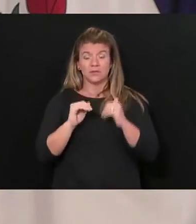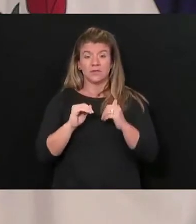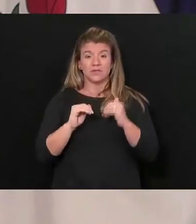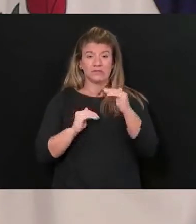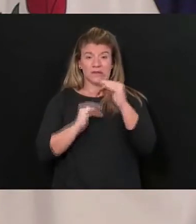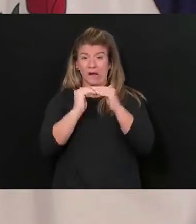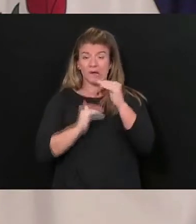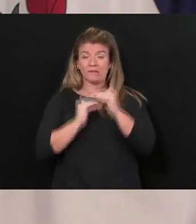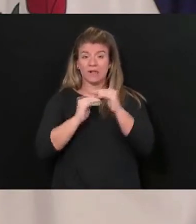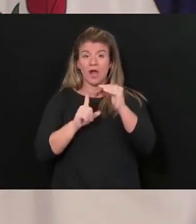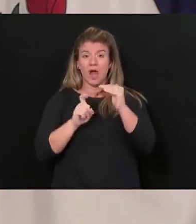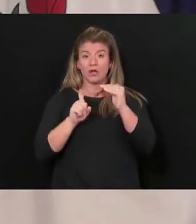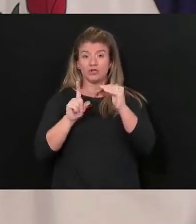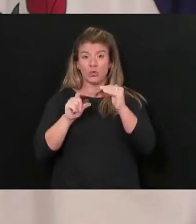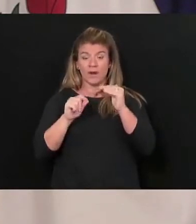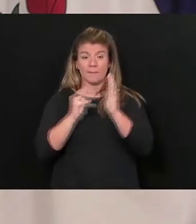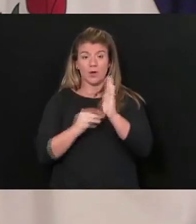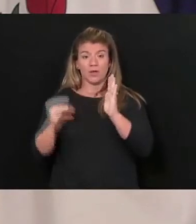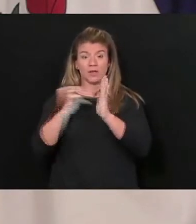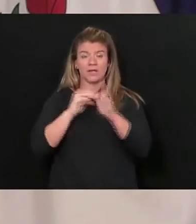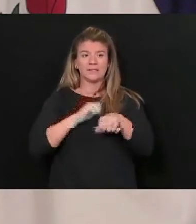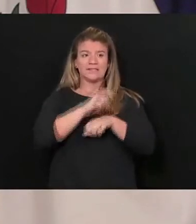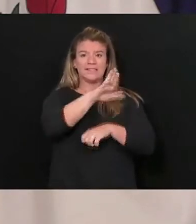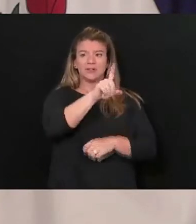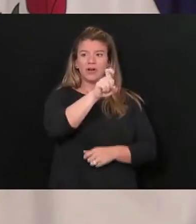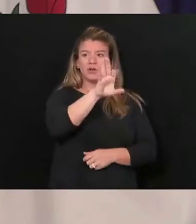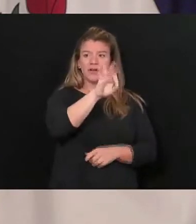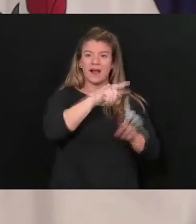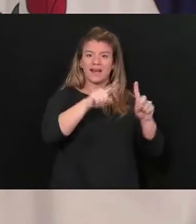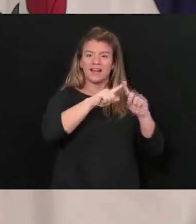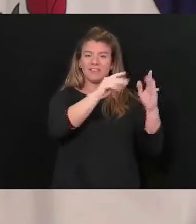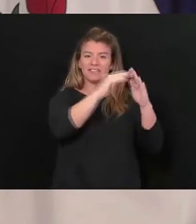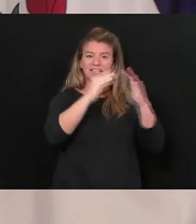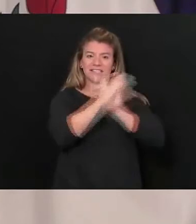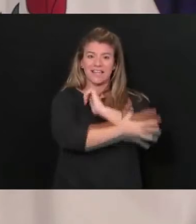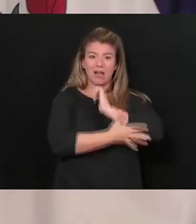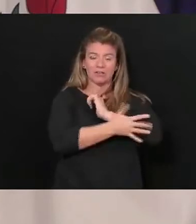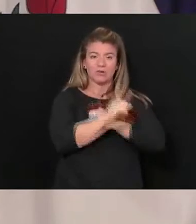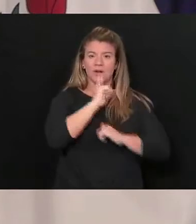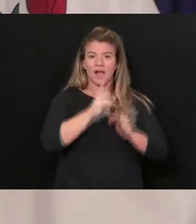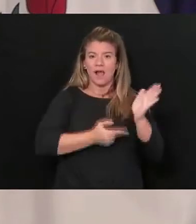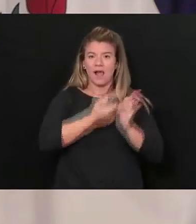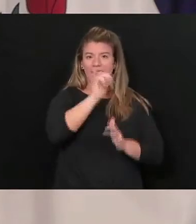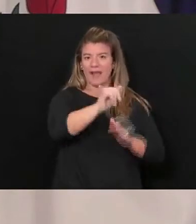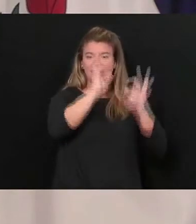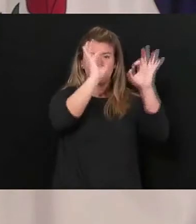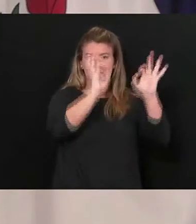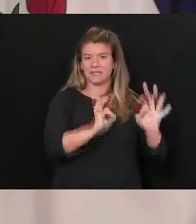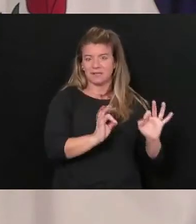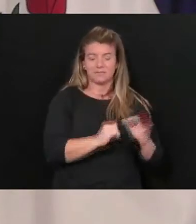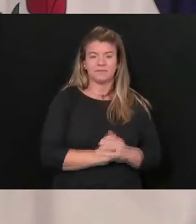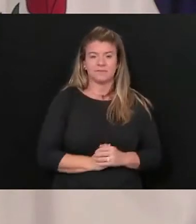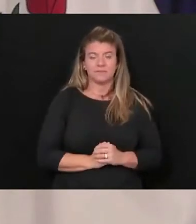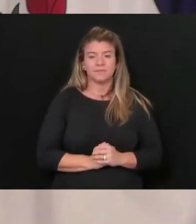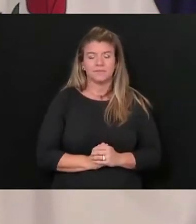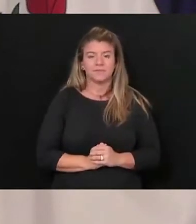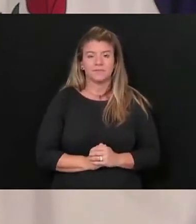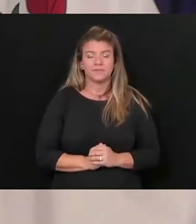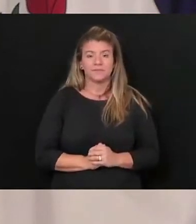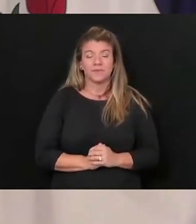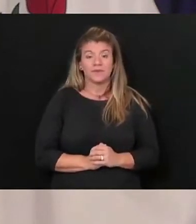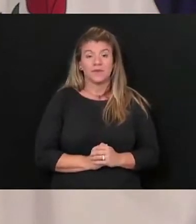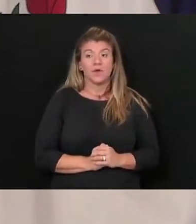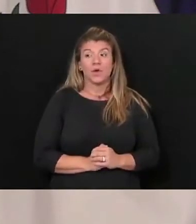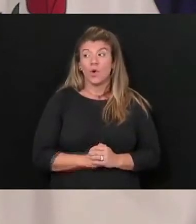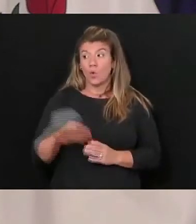to 191 cities and counties. Can't be any better. We were just given